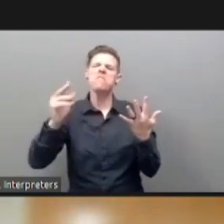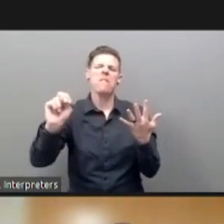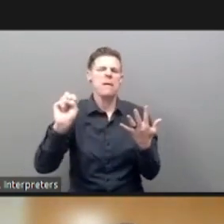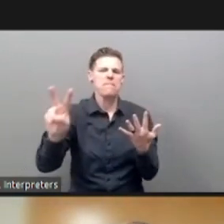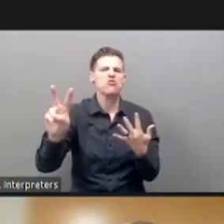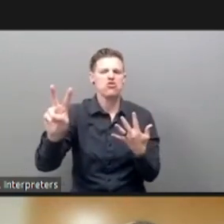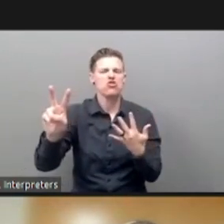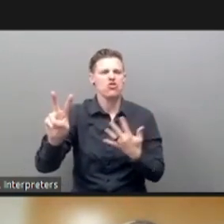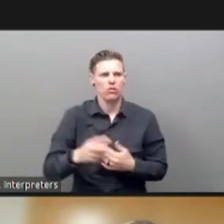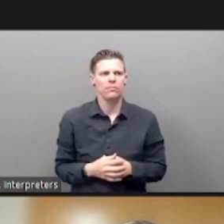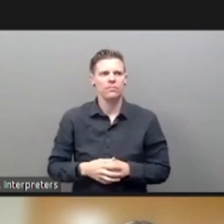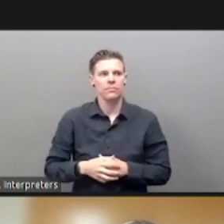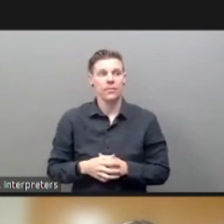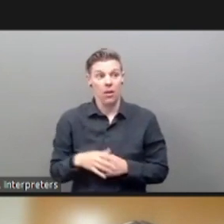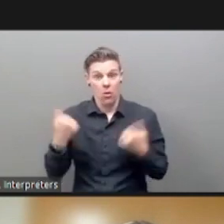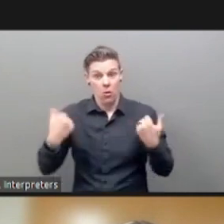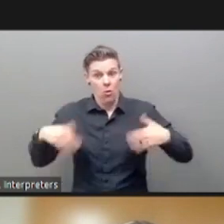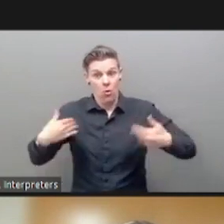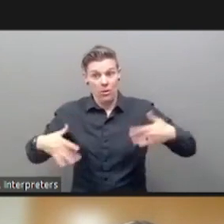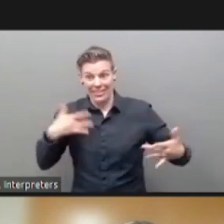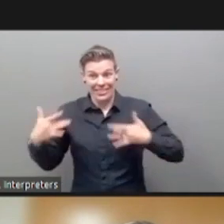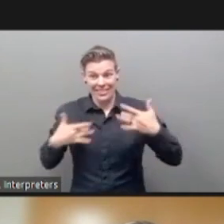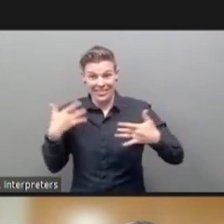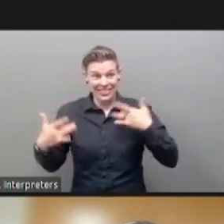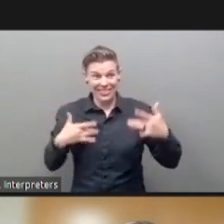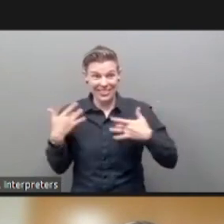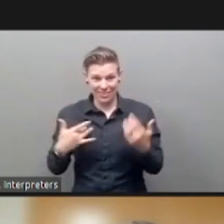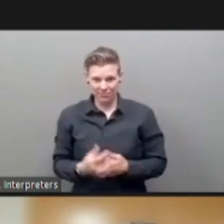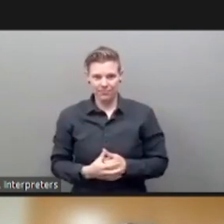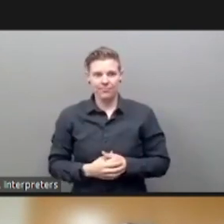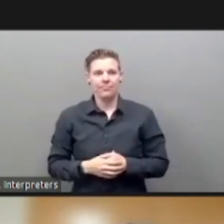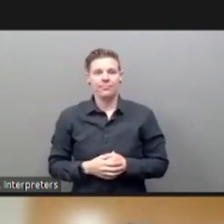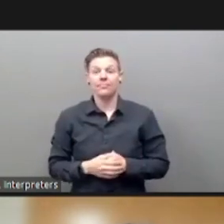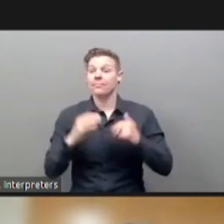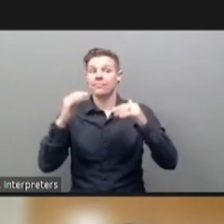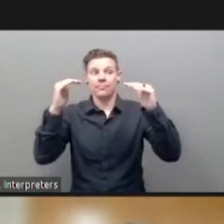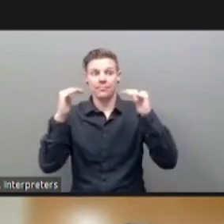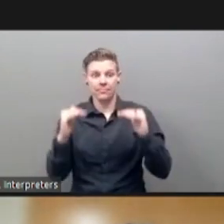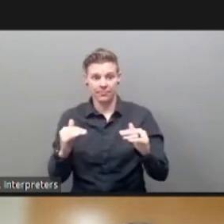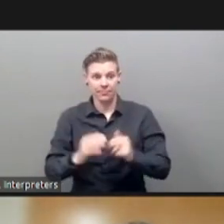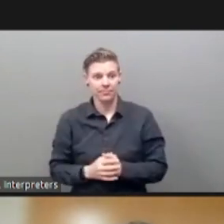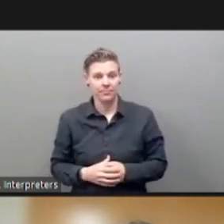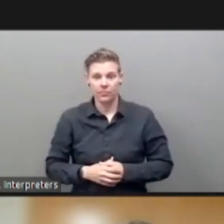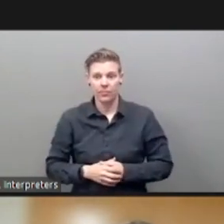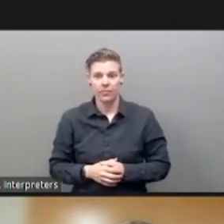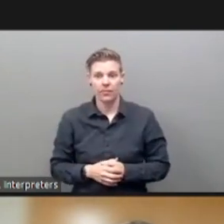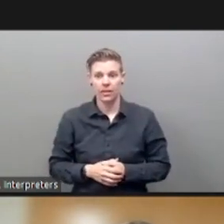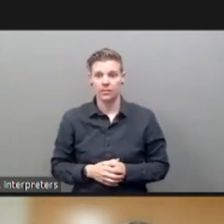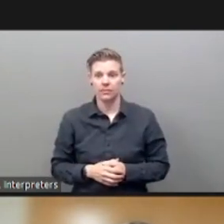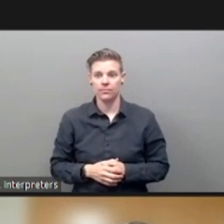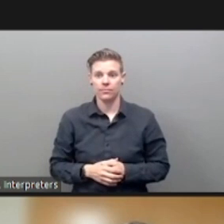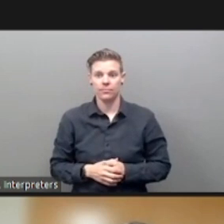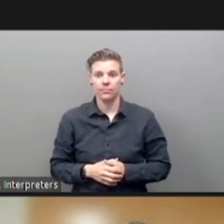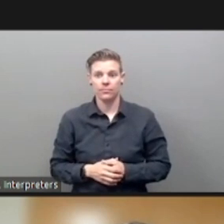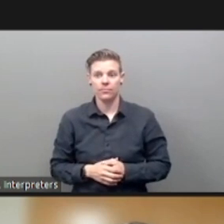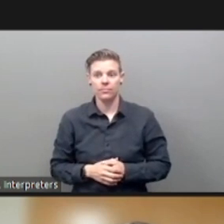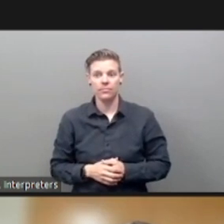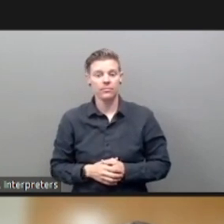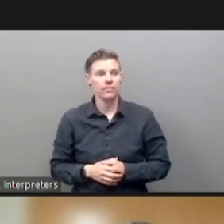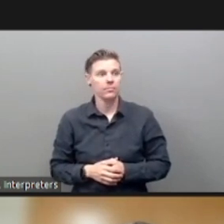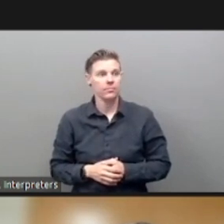Next slide. Okay, great. There it goes. It filled in. Okay, thank you, Brianna. So vaccinated,